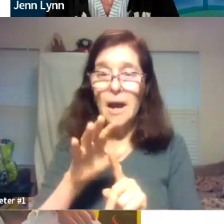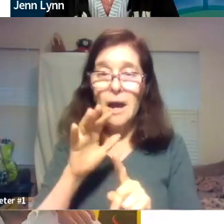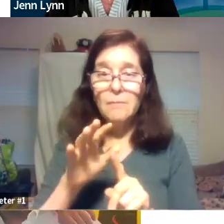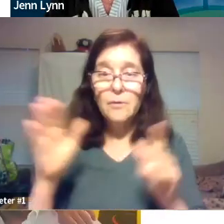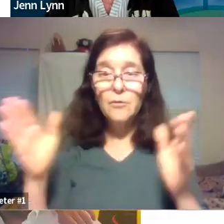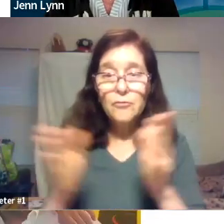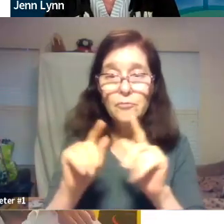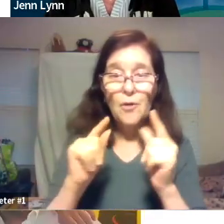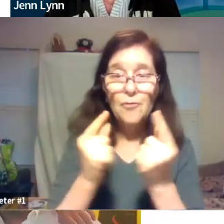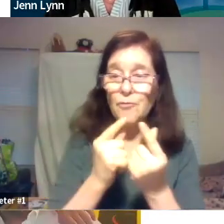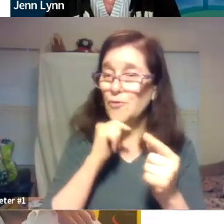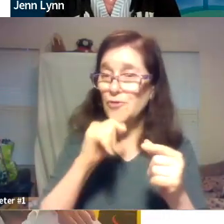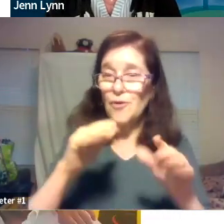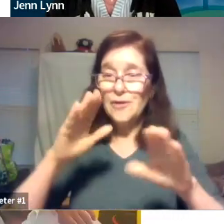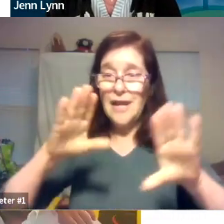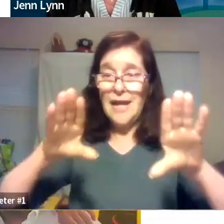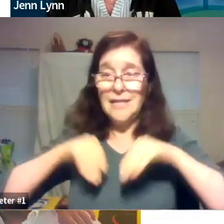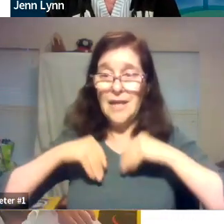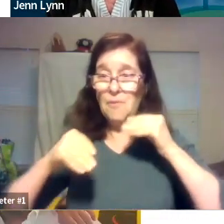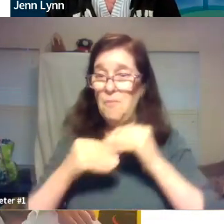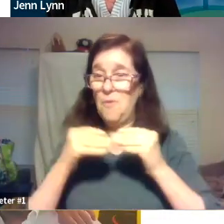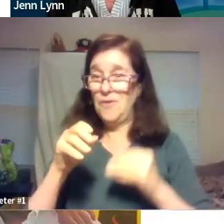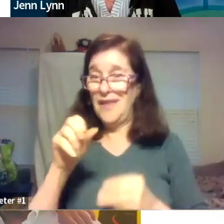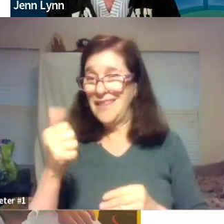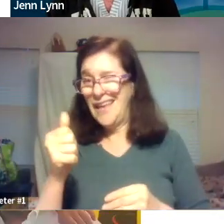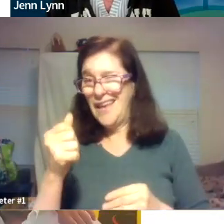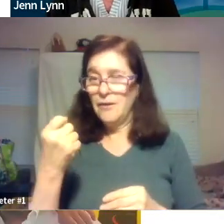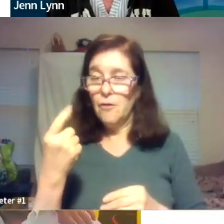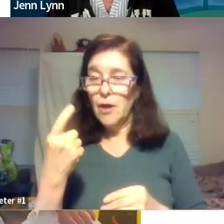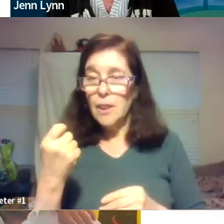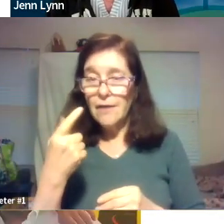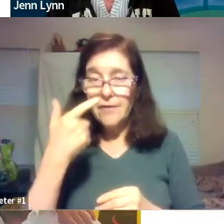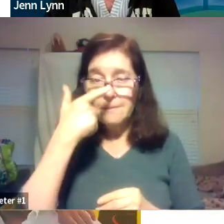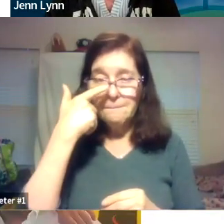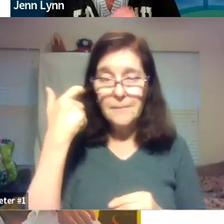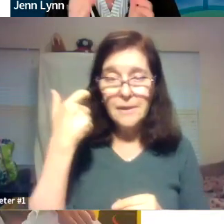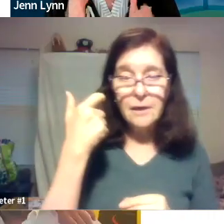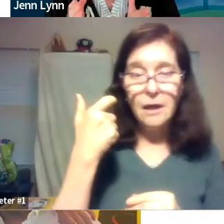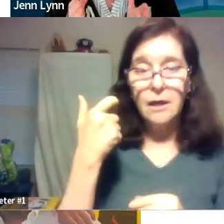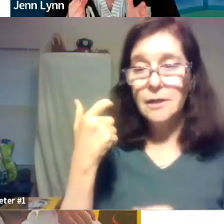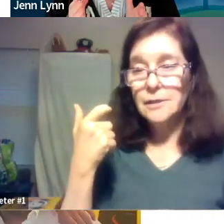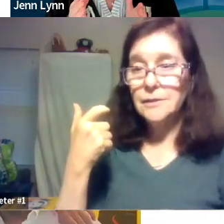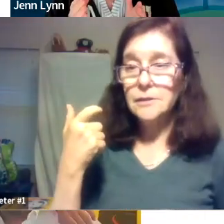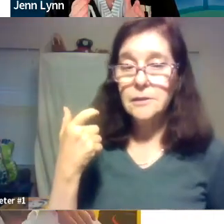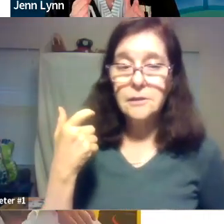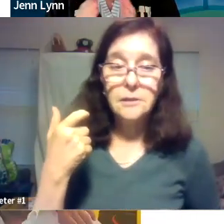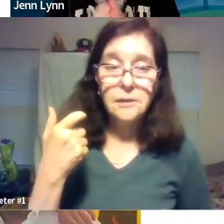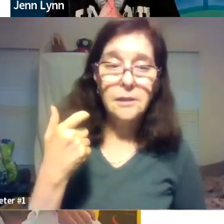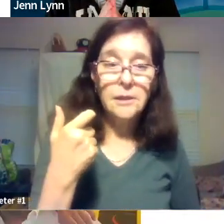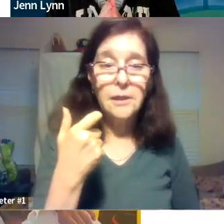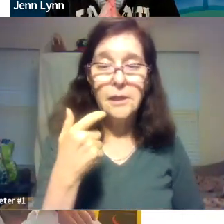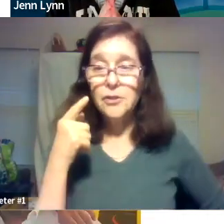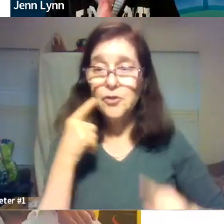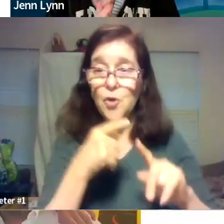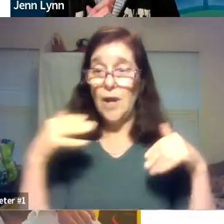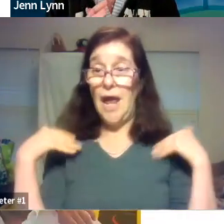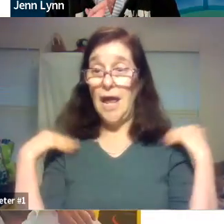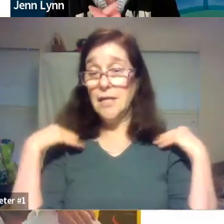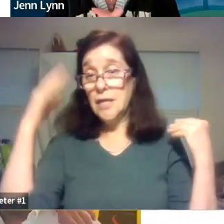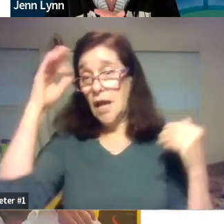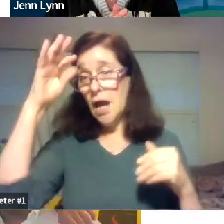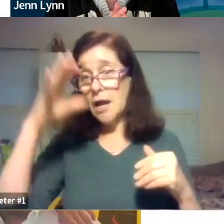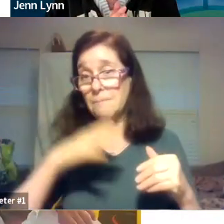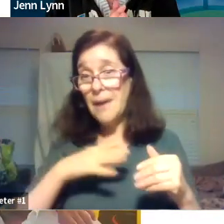of them. We don't take more than 10 or 11 in this group, just because it's aimed at young men who are